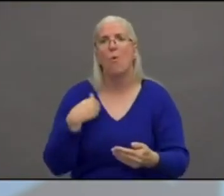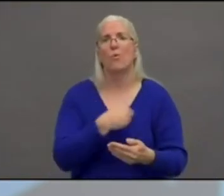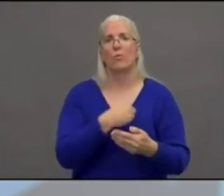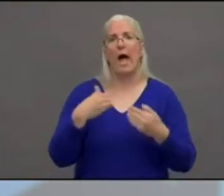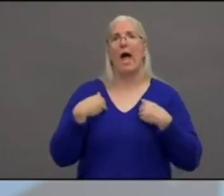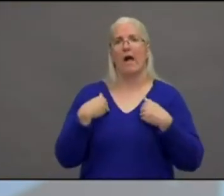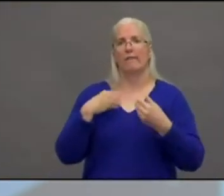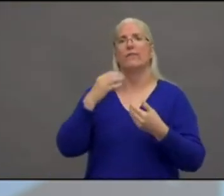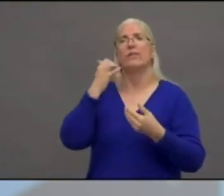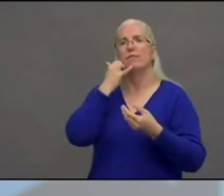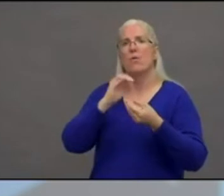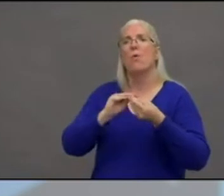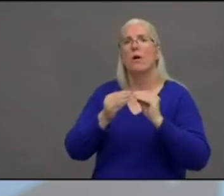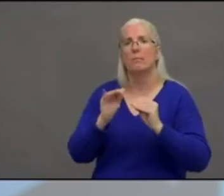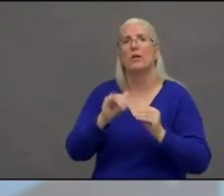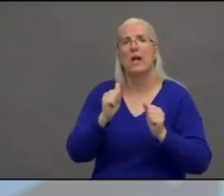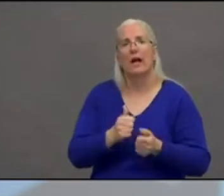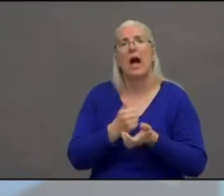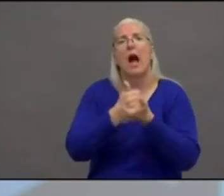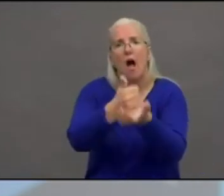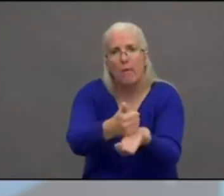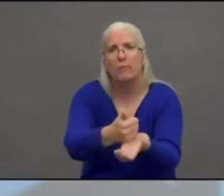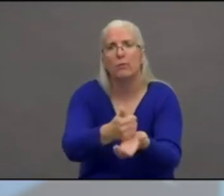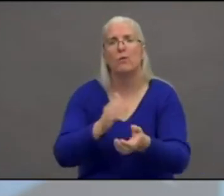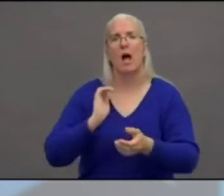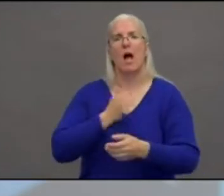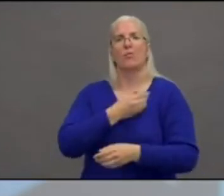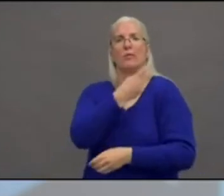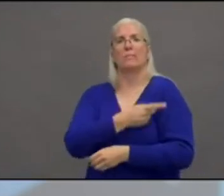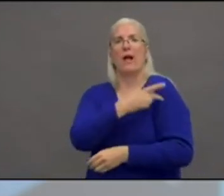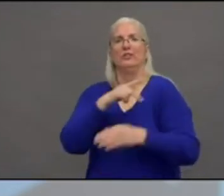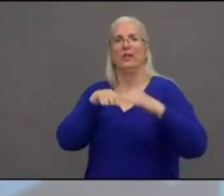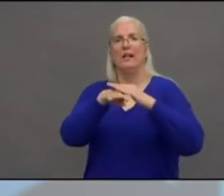there is please contact our Patient Access Department at